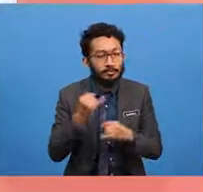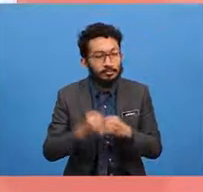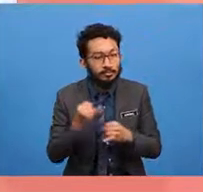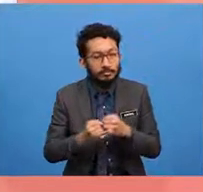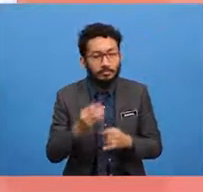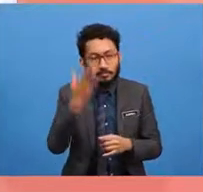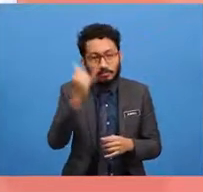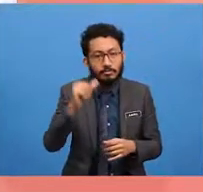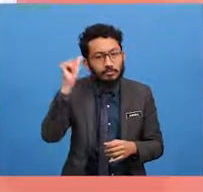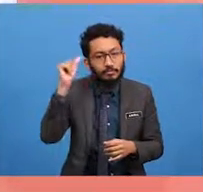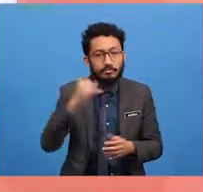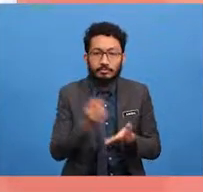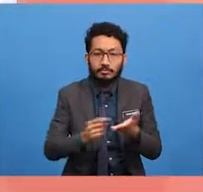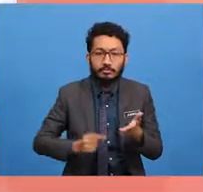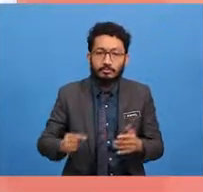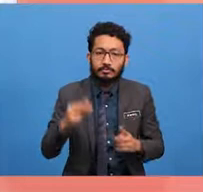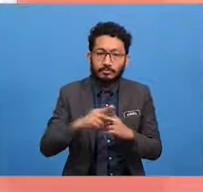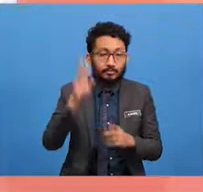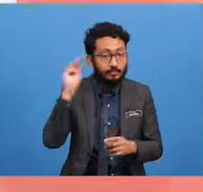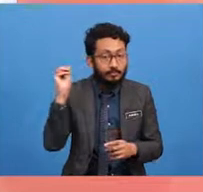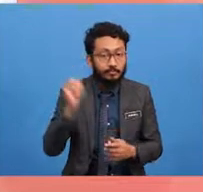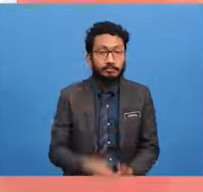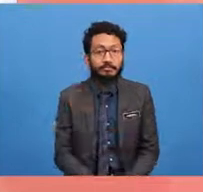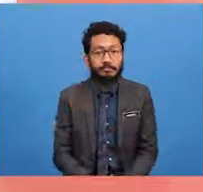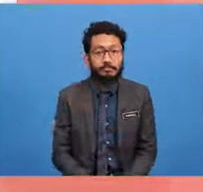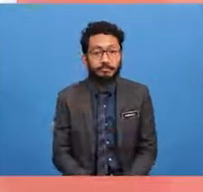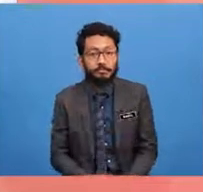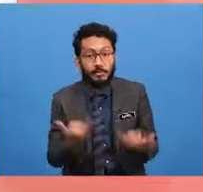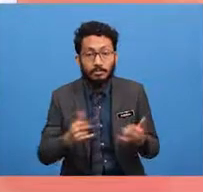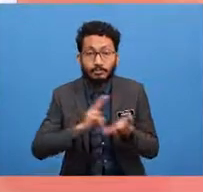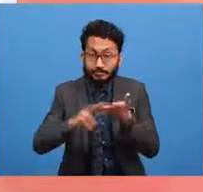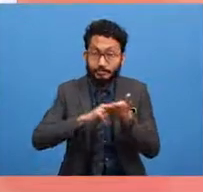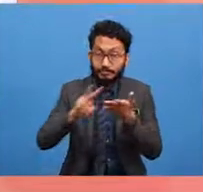is Andrew writing to him. Let's read with me.